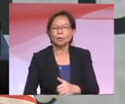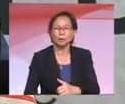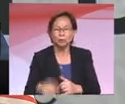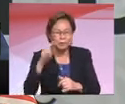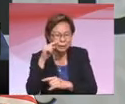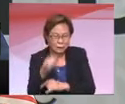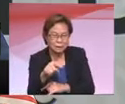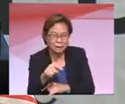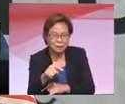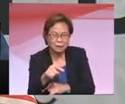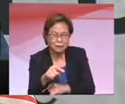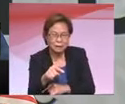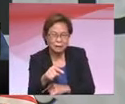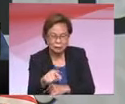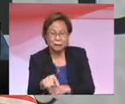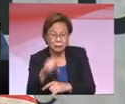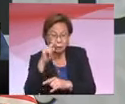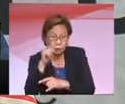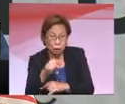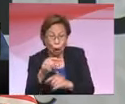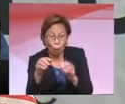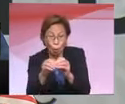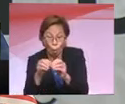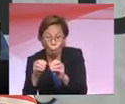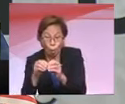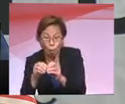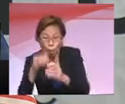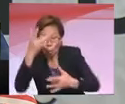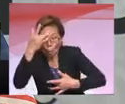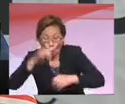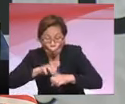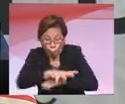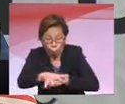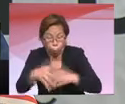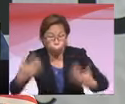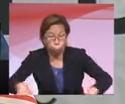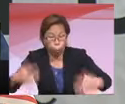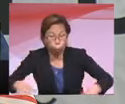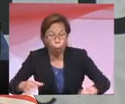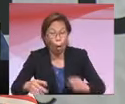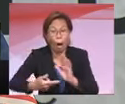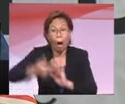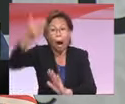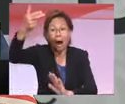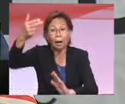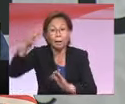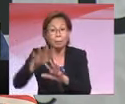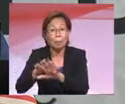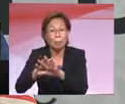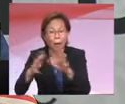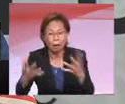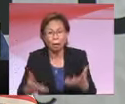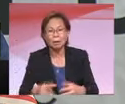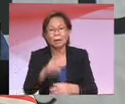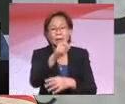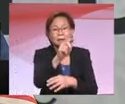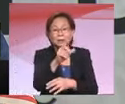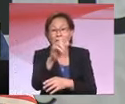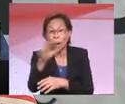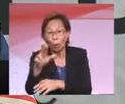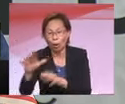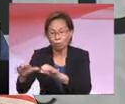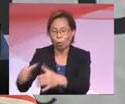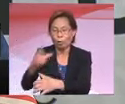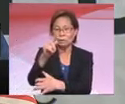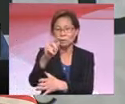that is the infectivity is much higher. So certainly when we look into Sivaganga and also now cluster Tawa, we are suspecting